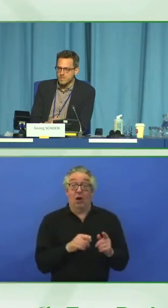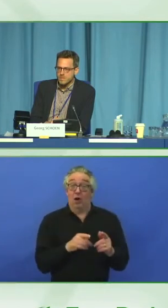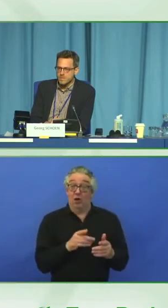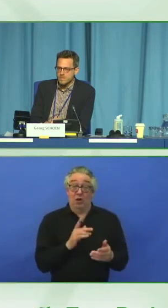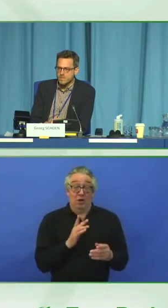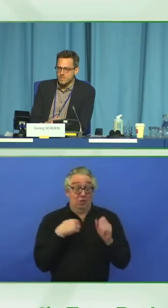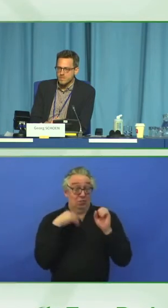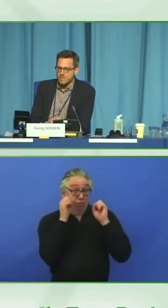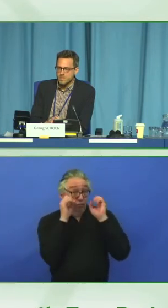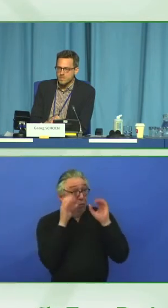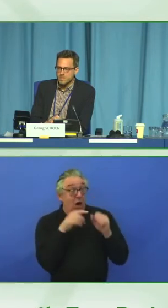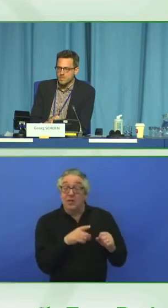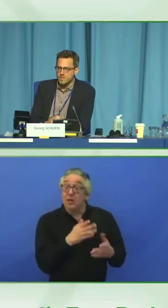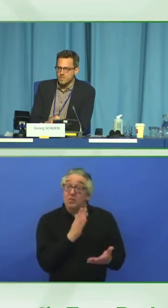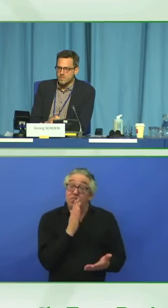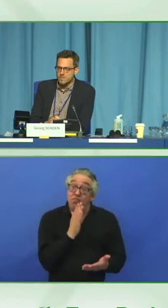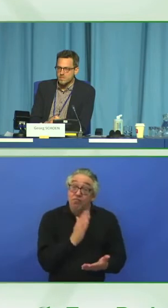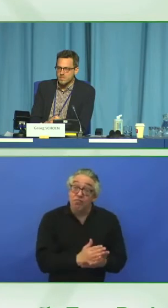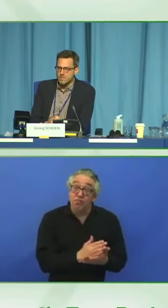of,